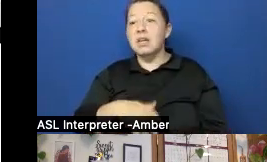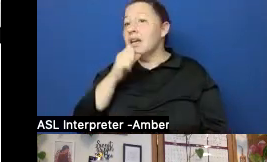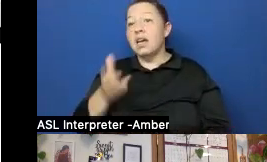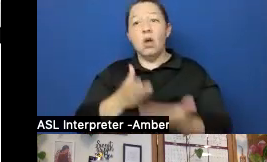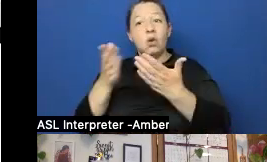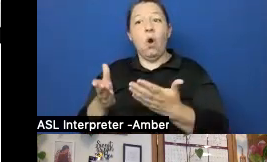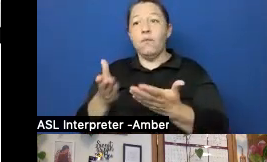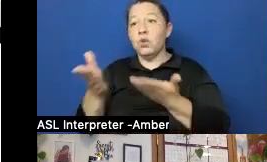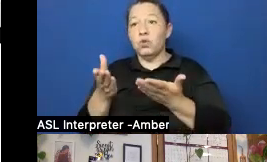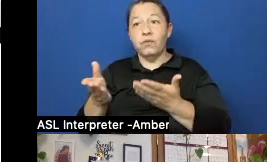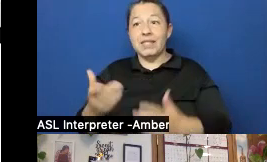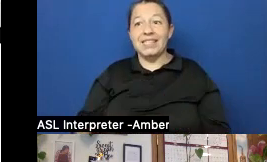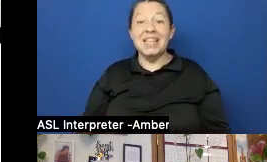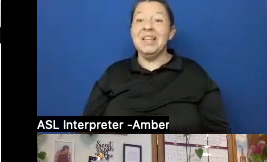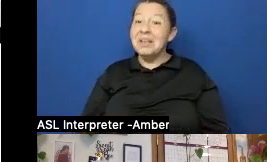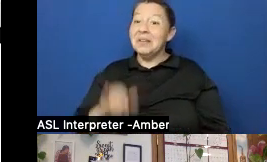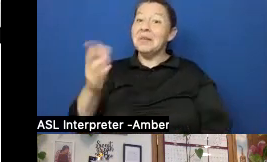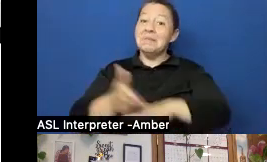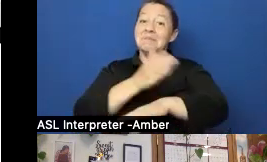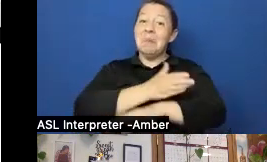services. So we're making some progress.